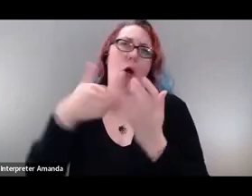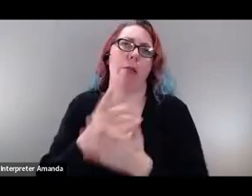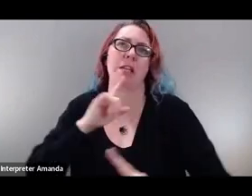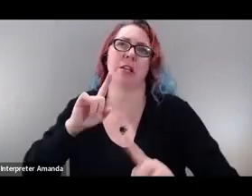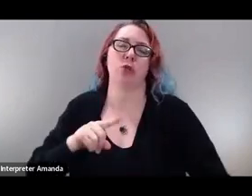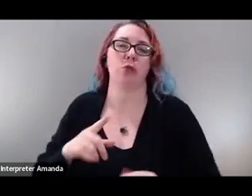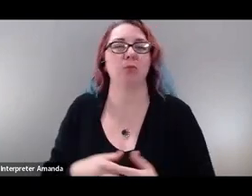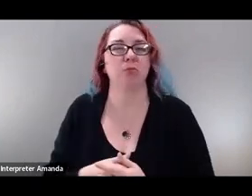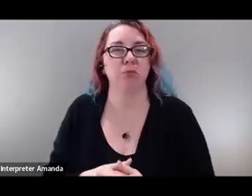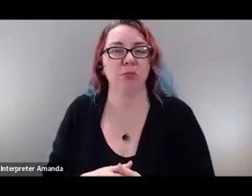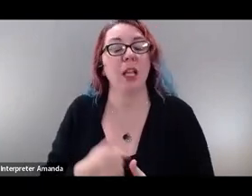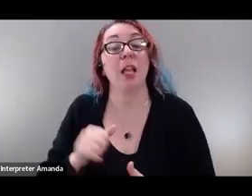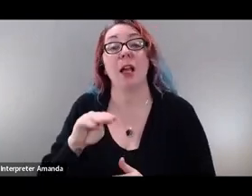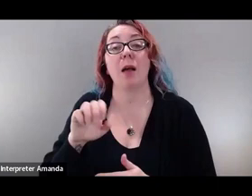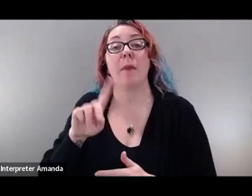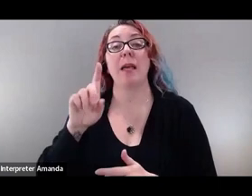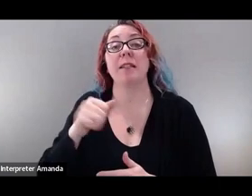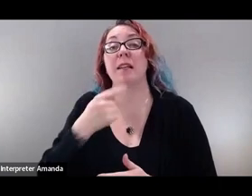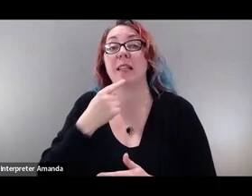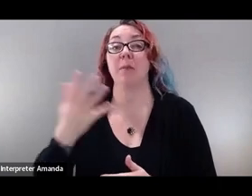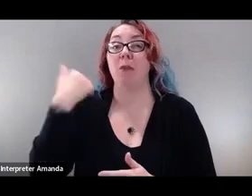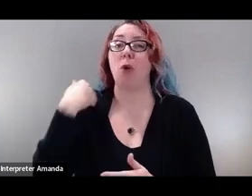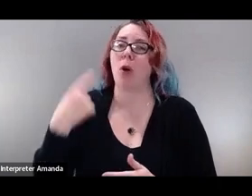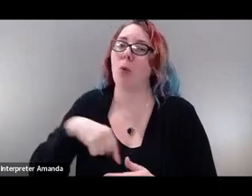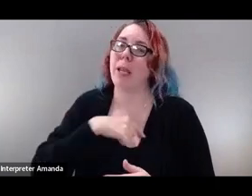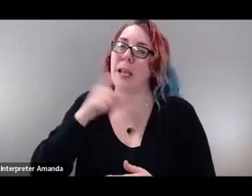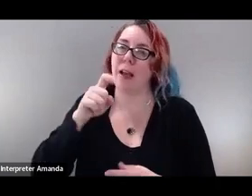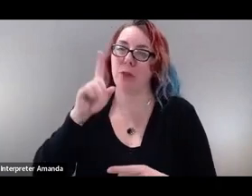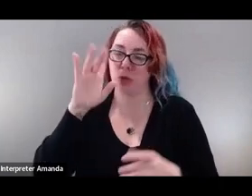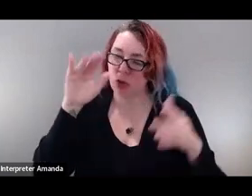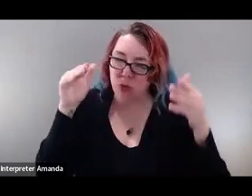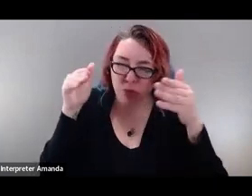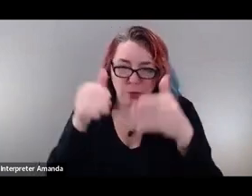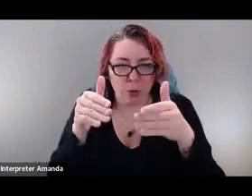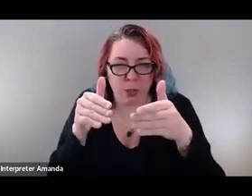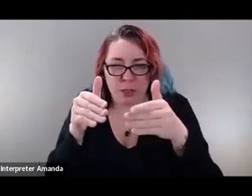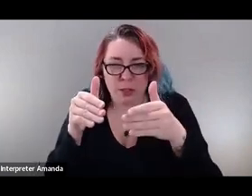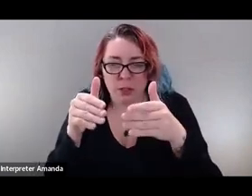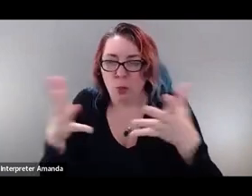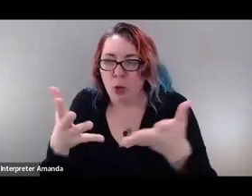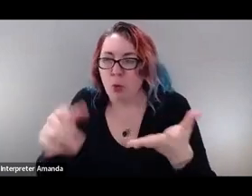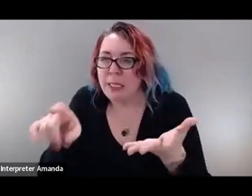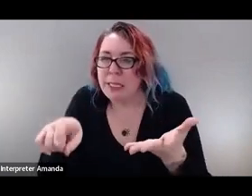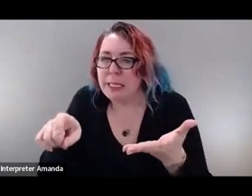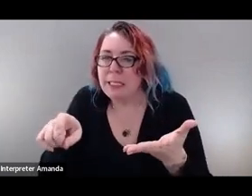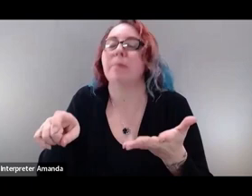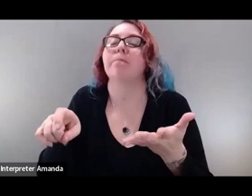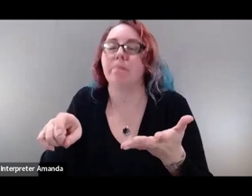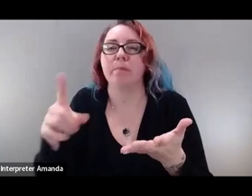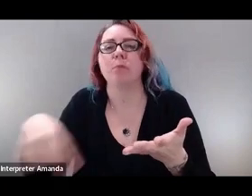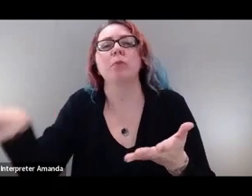something that Amanda brought up earlier of like tuning in and really like being responsive to what it is that we need and those that we're working with need as